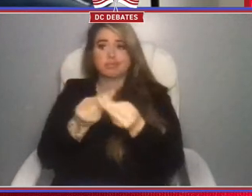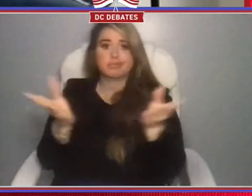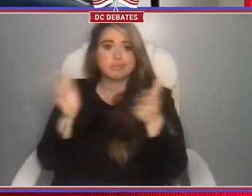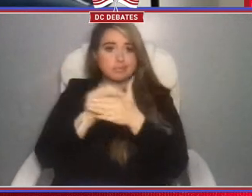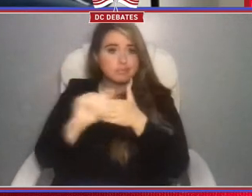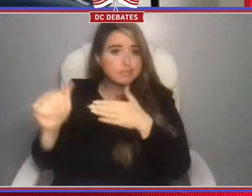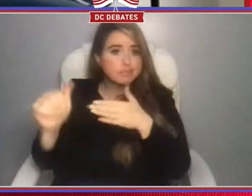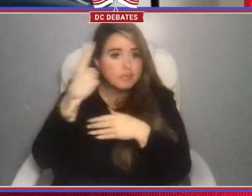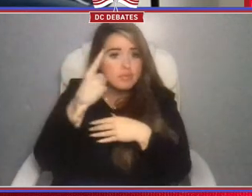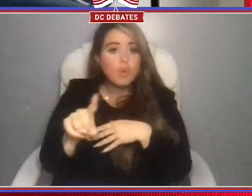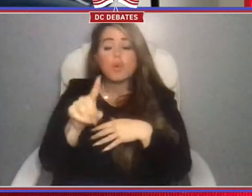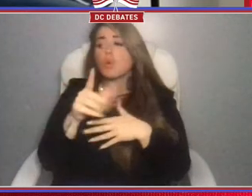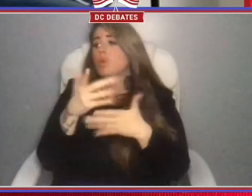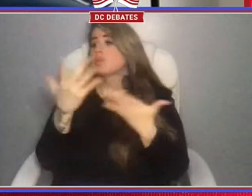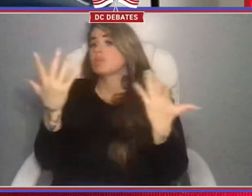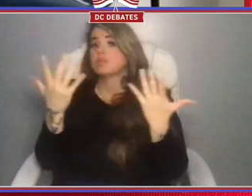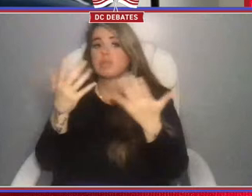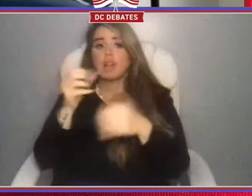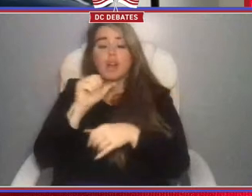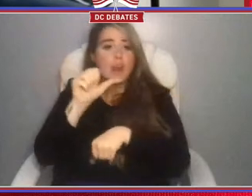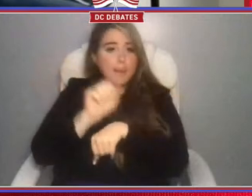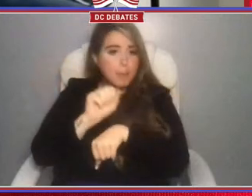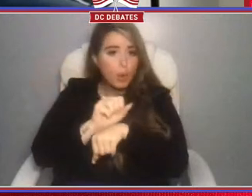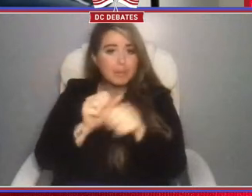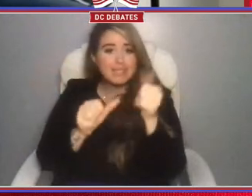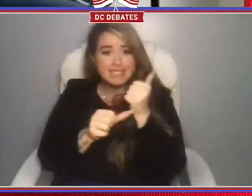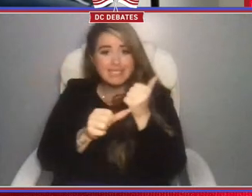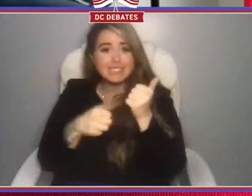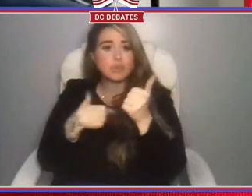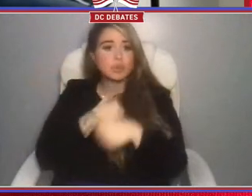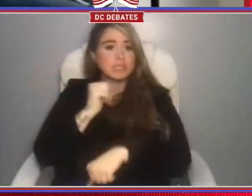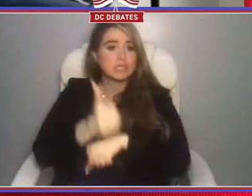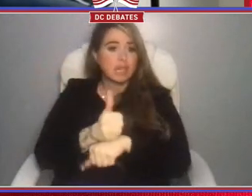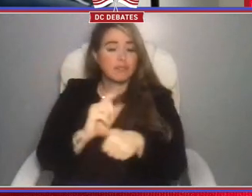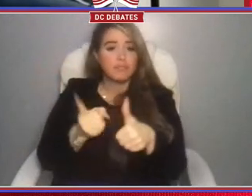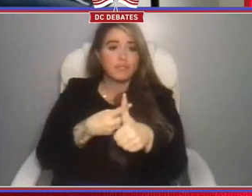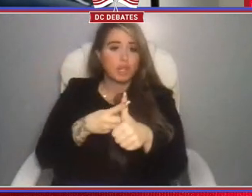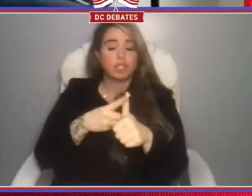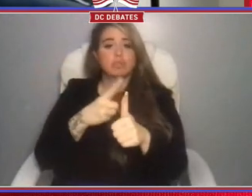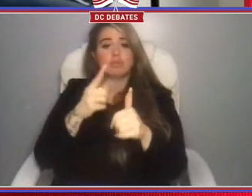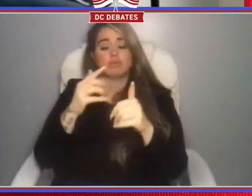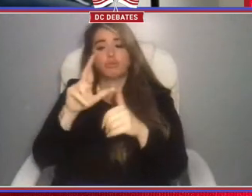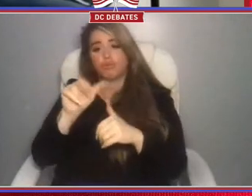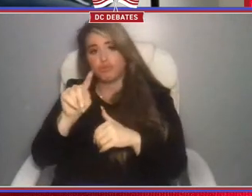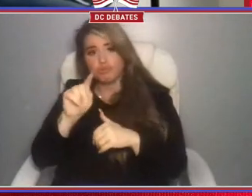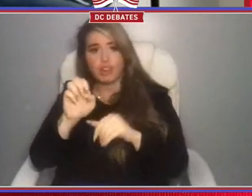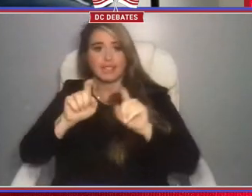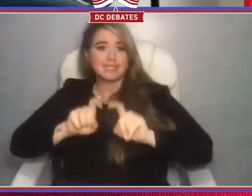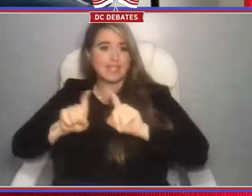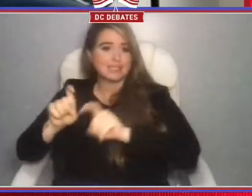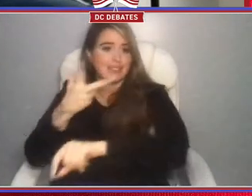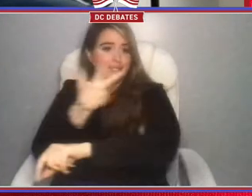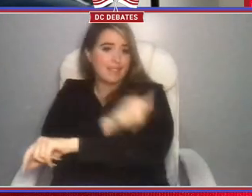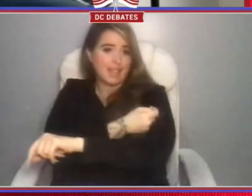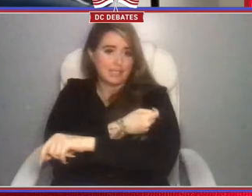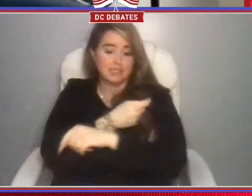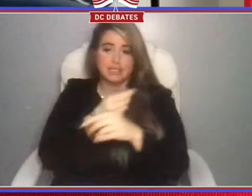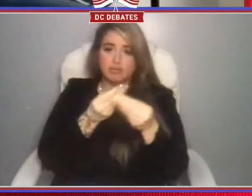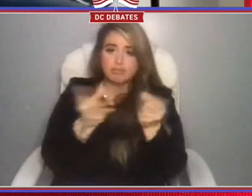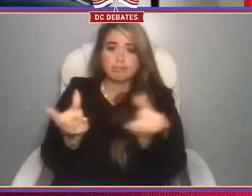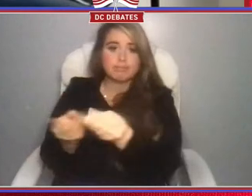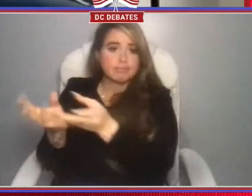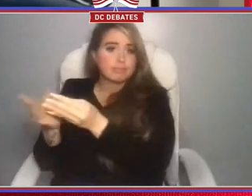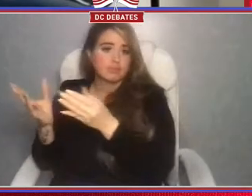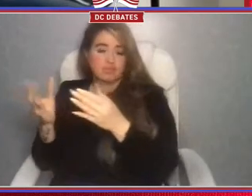assistance, and that we set up a first-rate testing and vaccine apparatus. So I'm